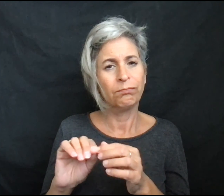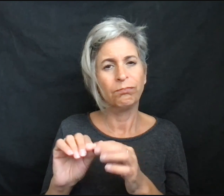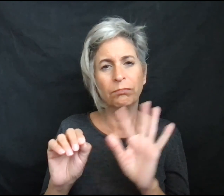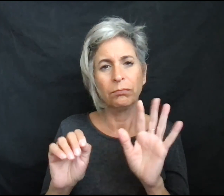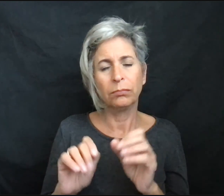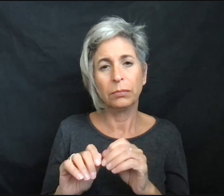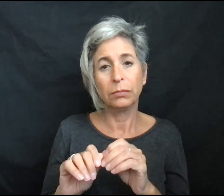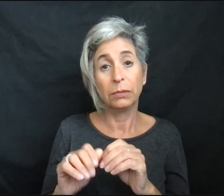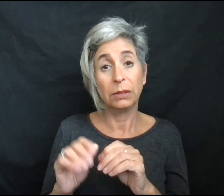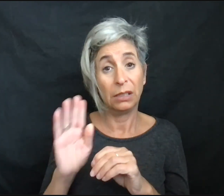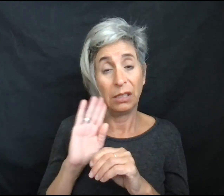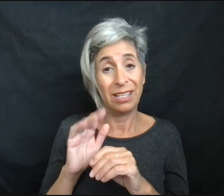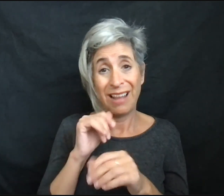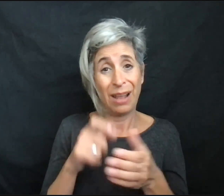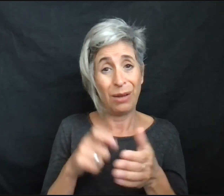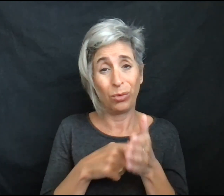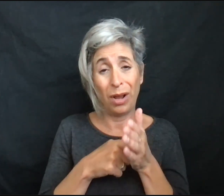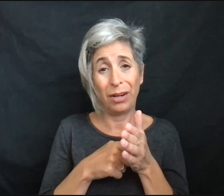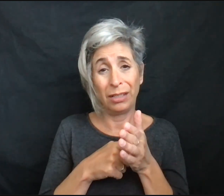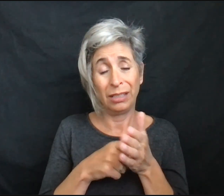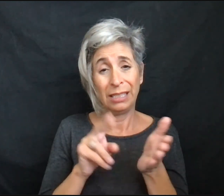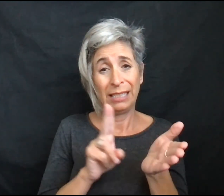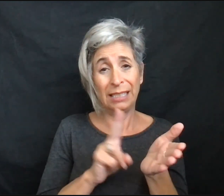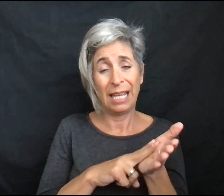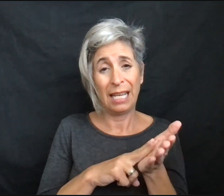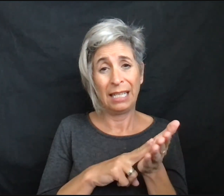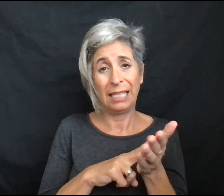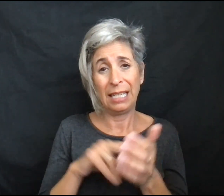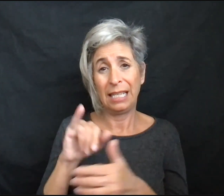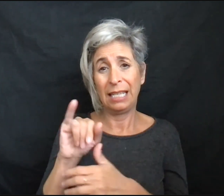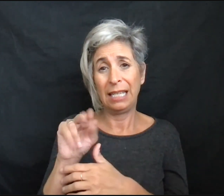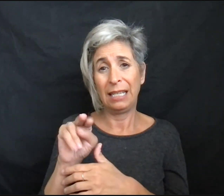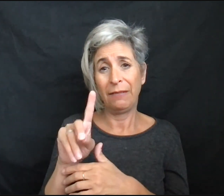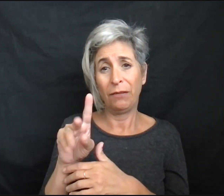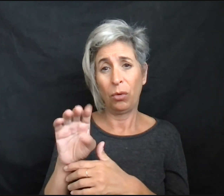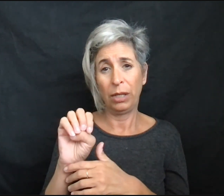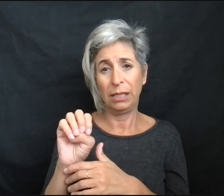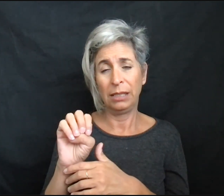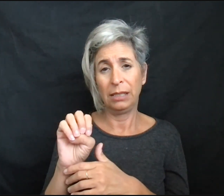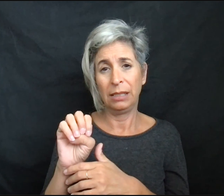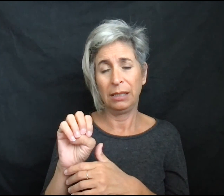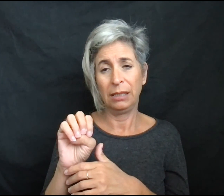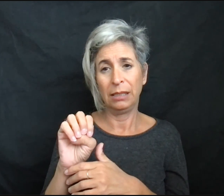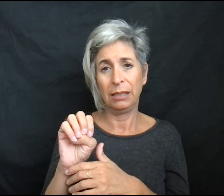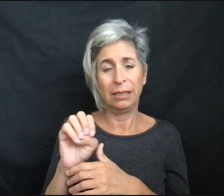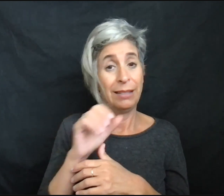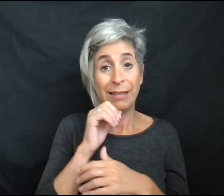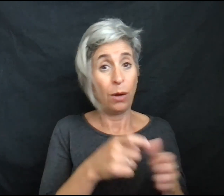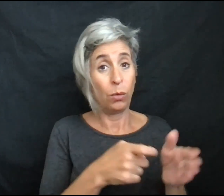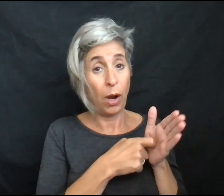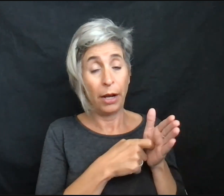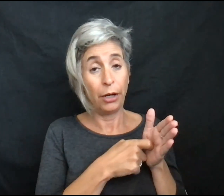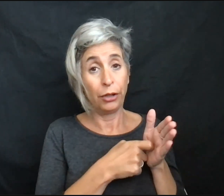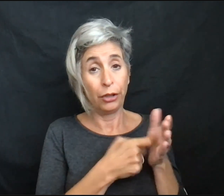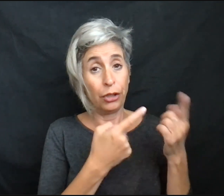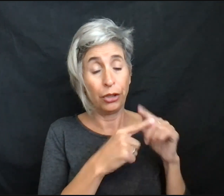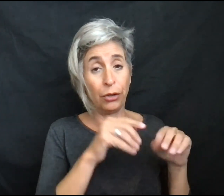Is it no longer required to provide a signed estimate invoice by customer and contract? it's not required during